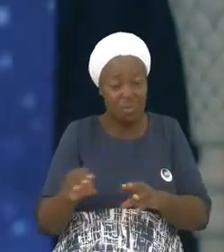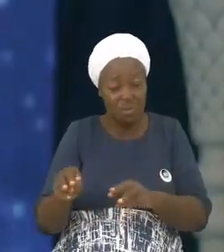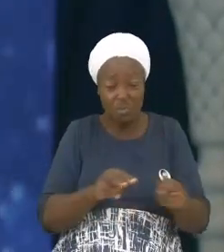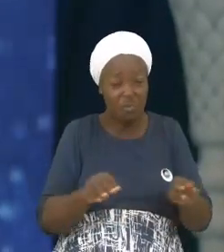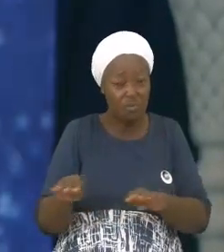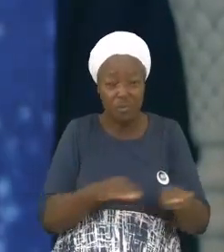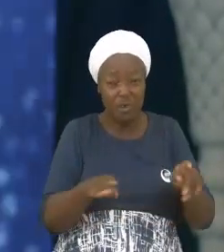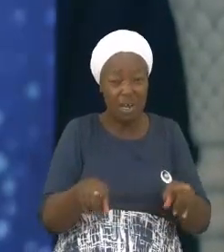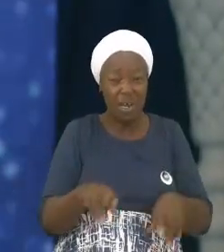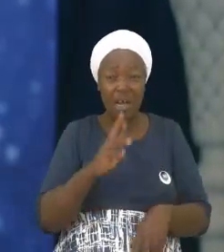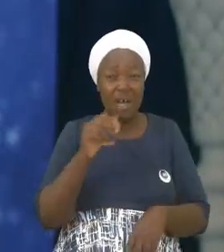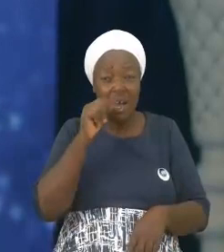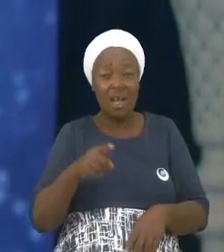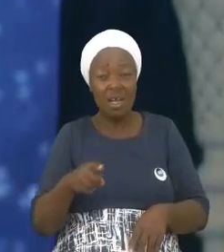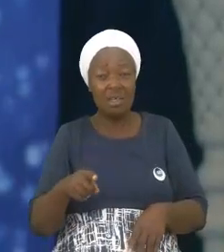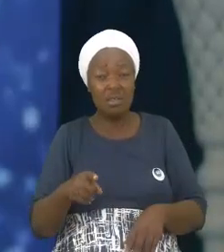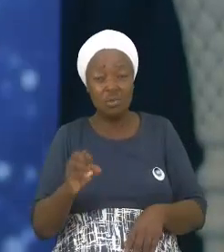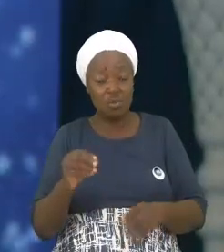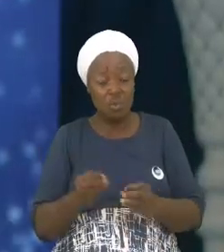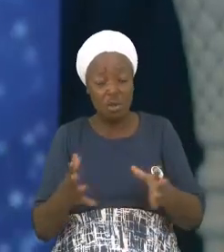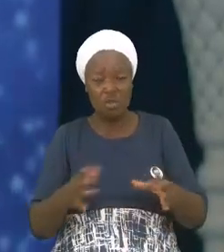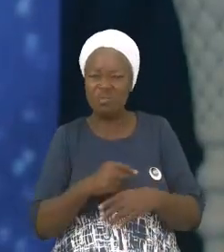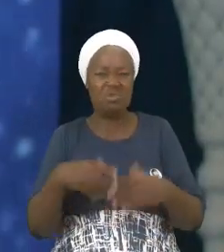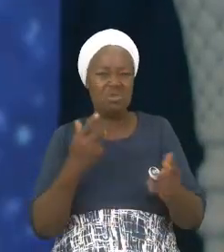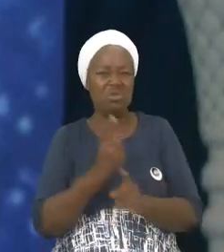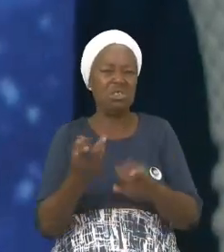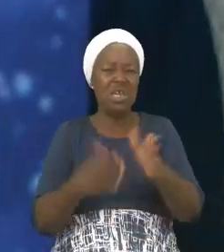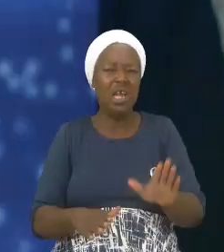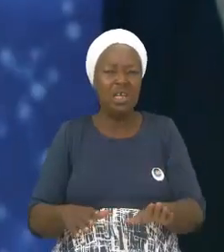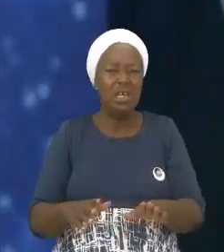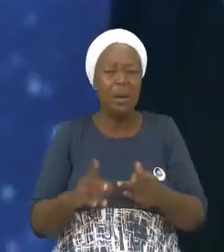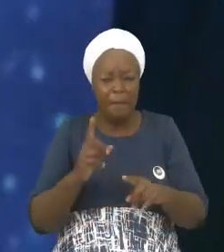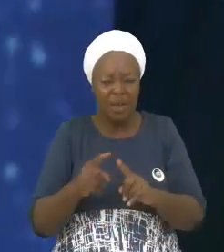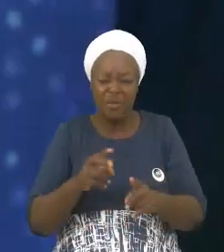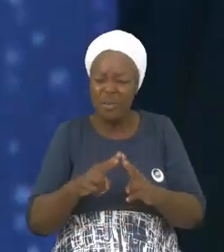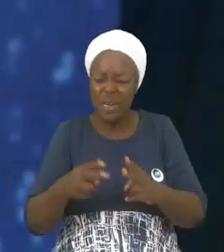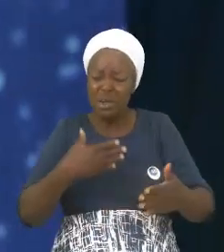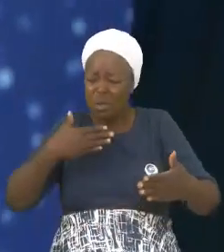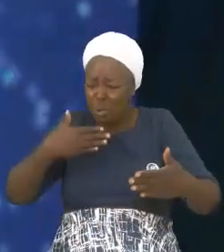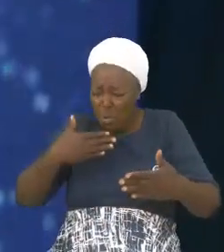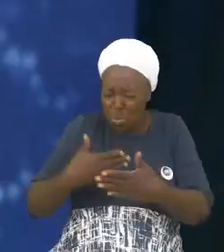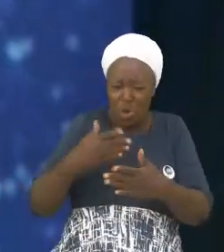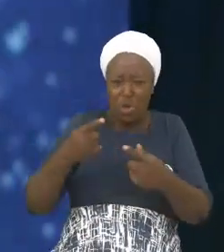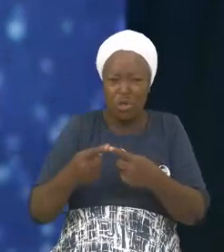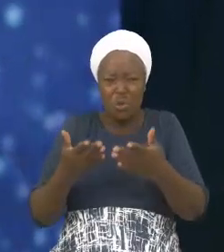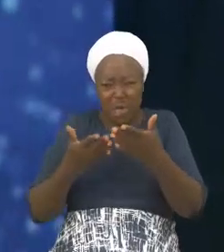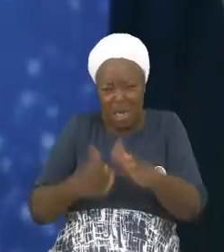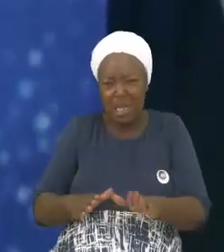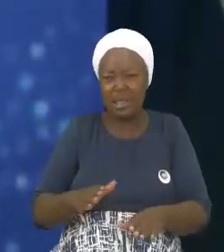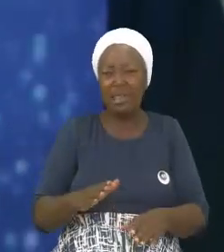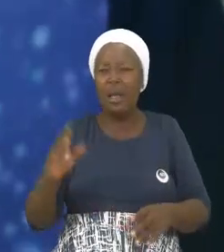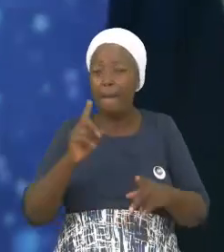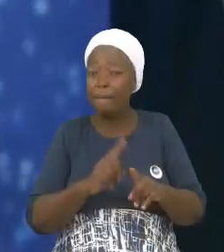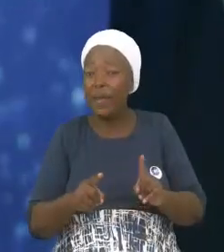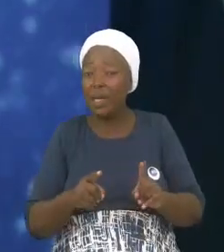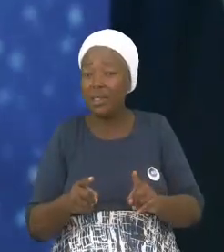little, she could, you know, just pass on. She was that near the gate of death, and I didn't know